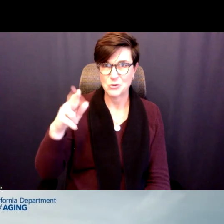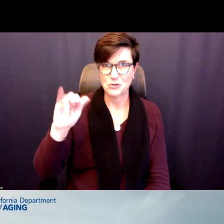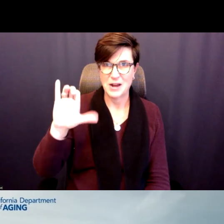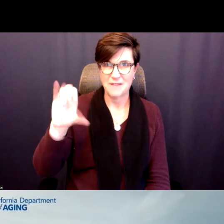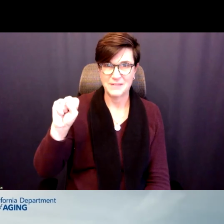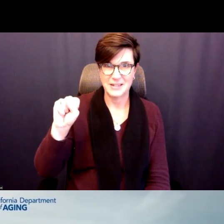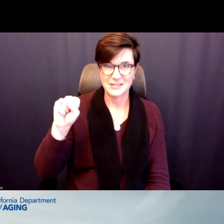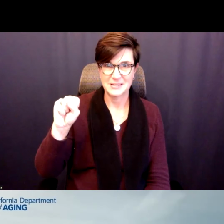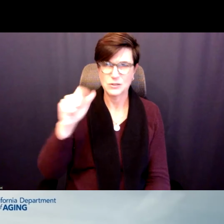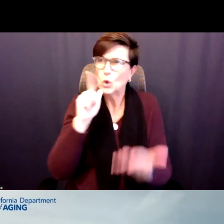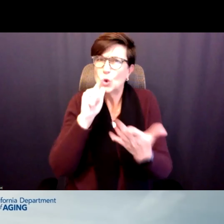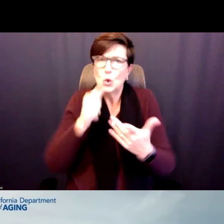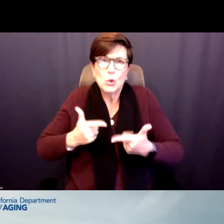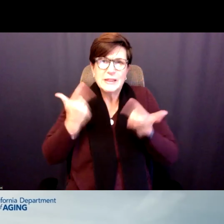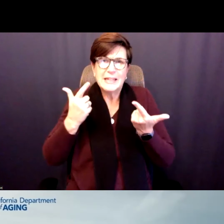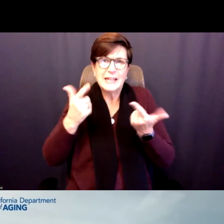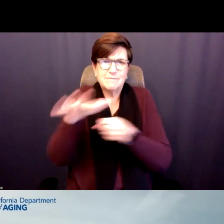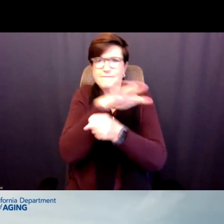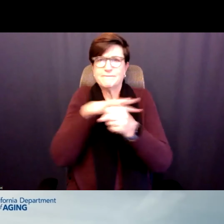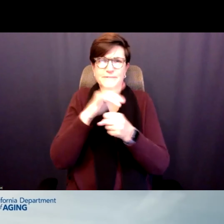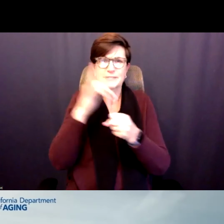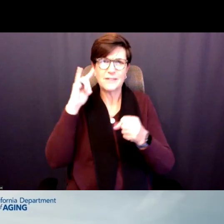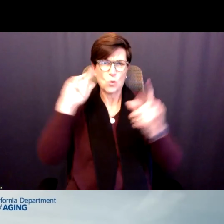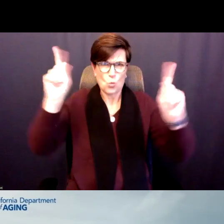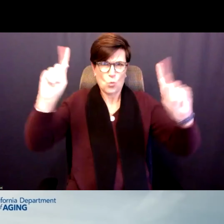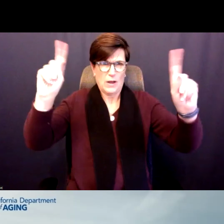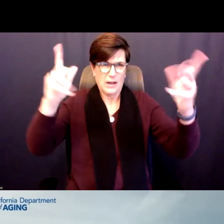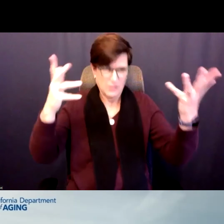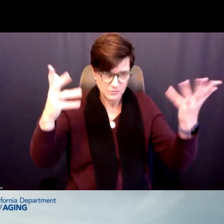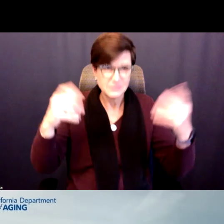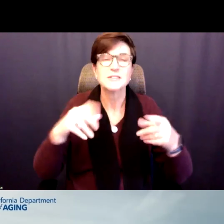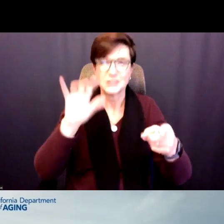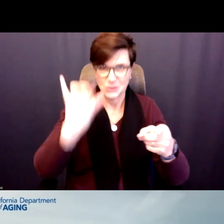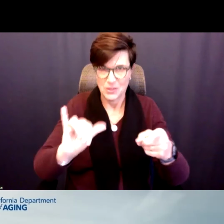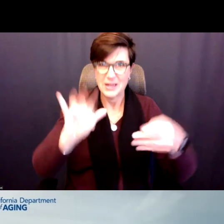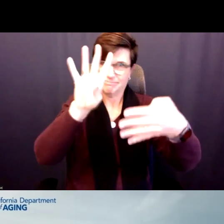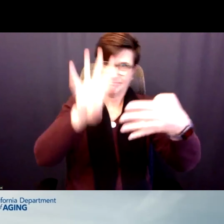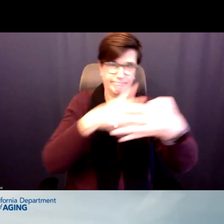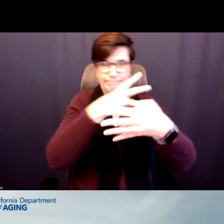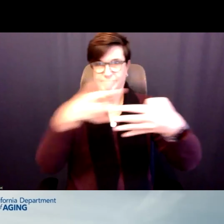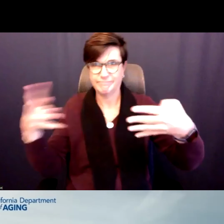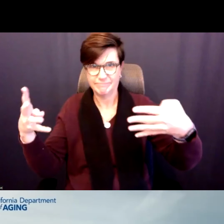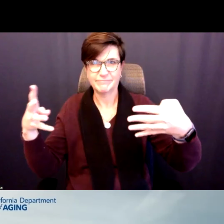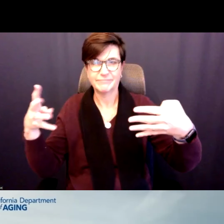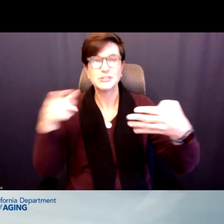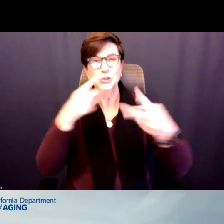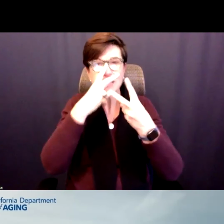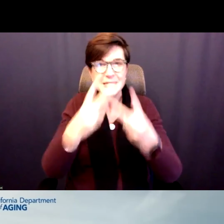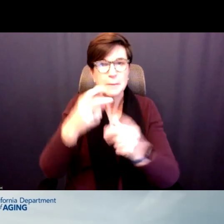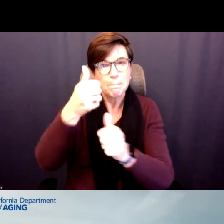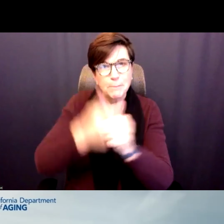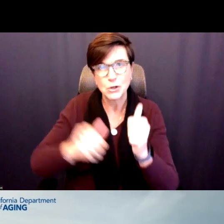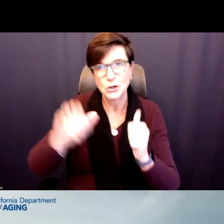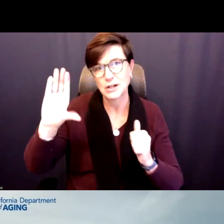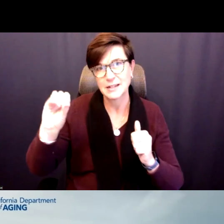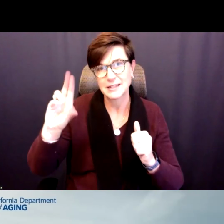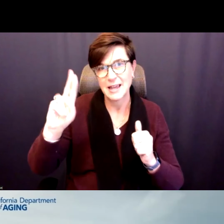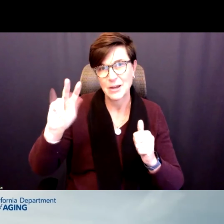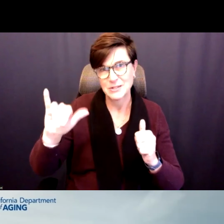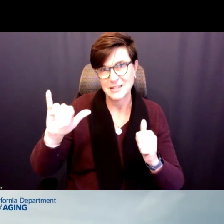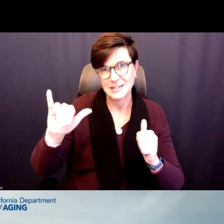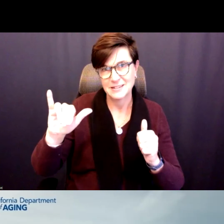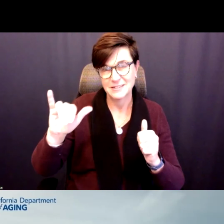pictures. It is available at county level, and it's just a great way for you to get a high-level snapshot of the demographics within